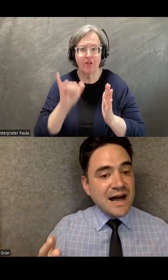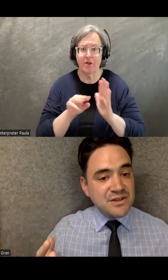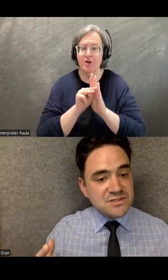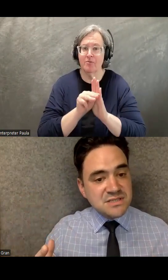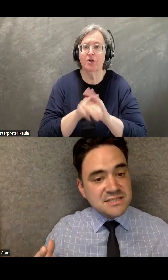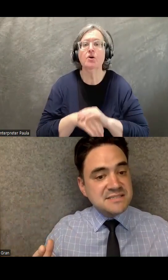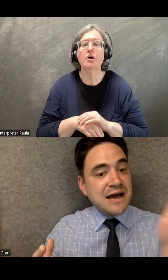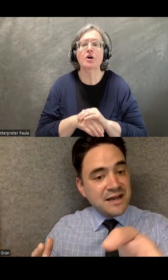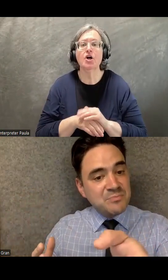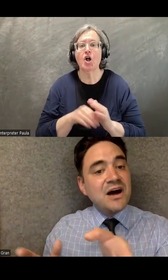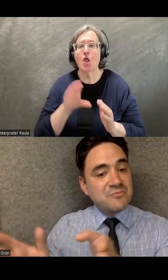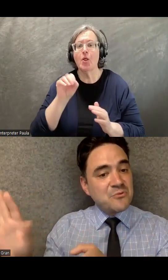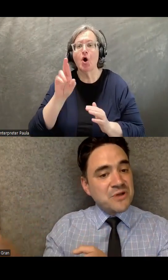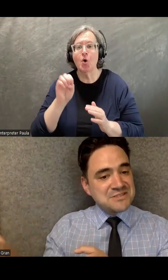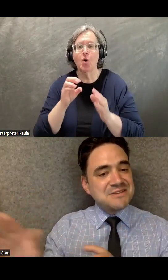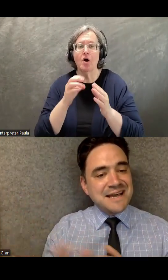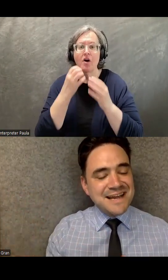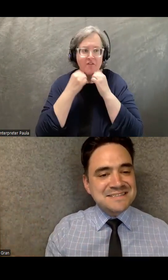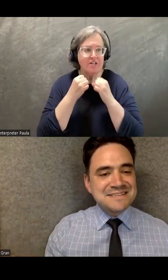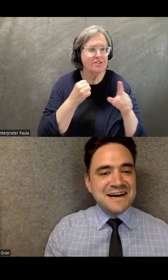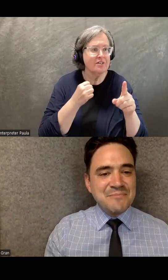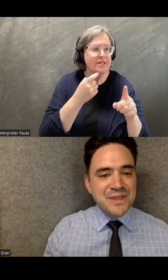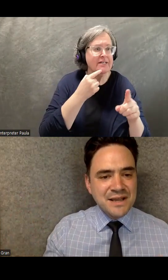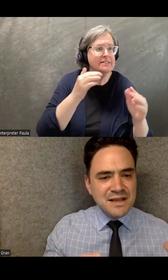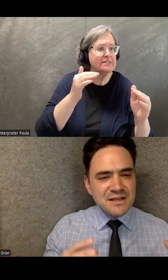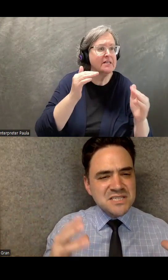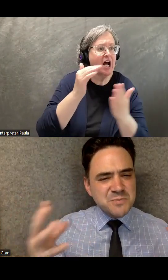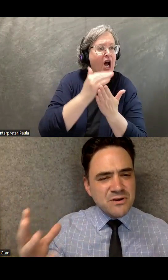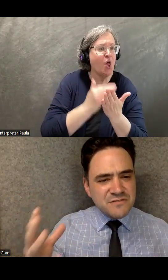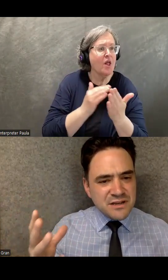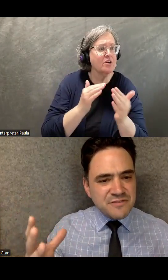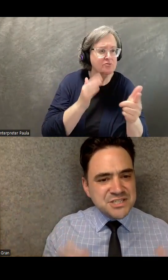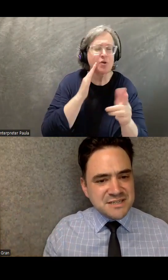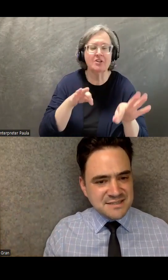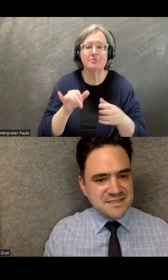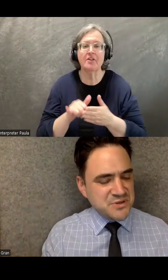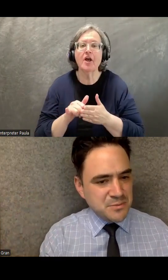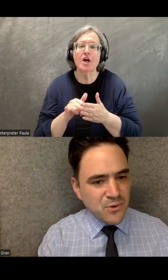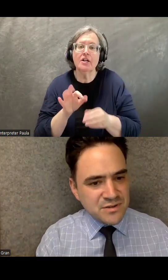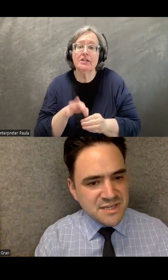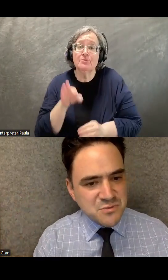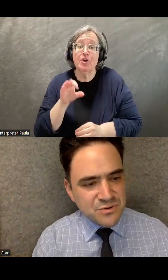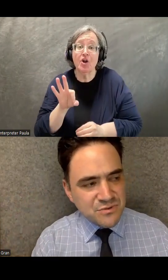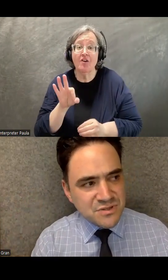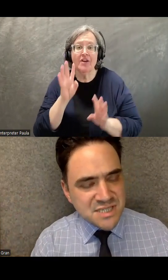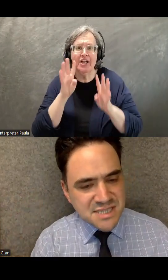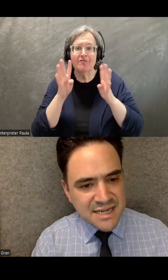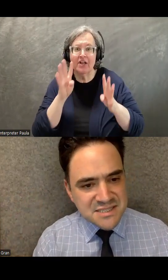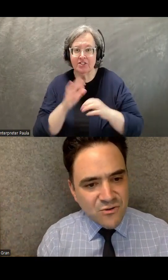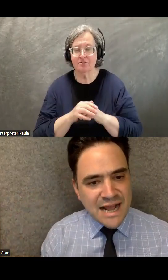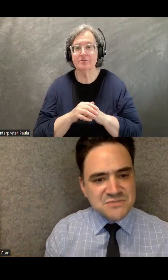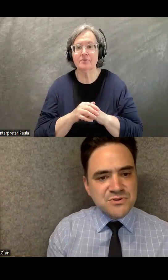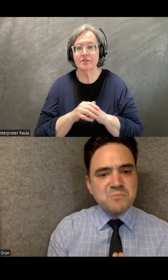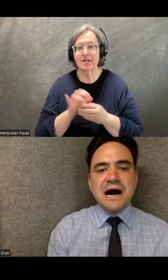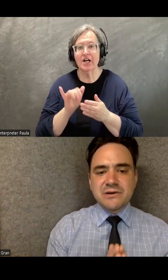core values. It says outlined above, but we'll get to that next. The spirit of innovation, I think that's really important. These were designed